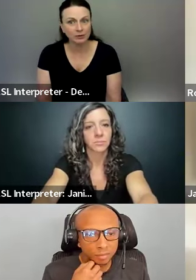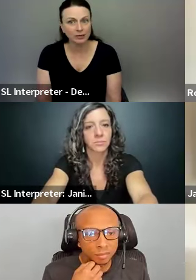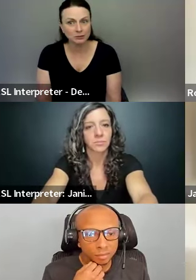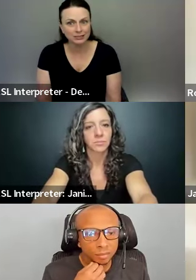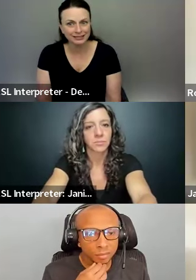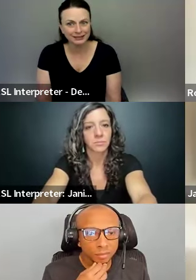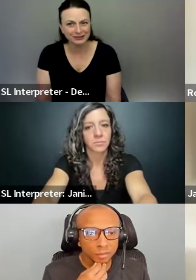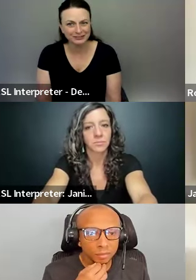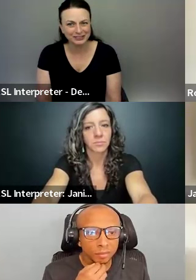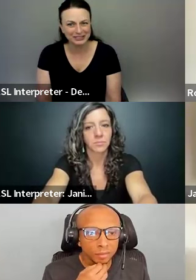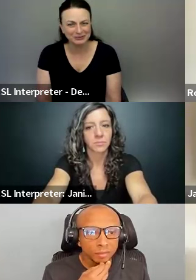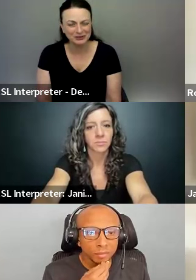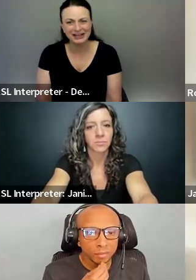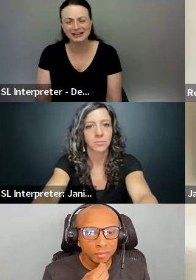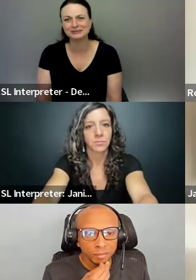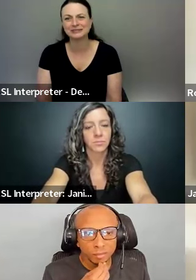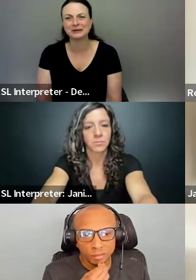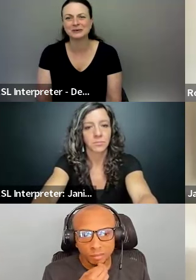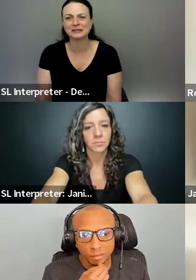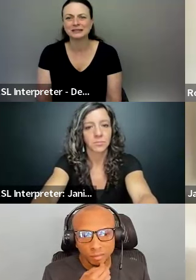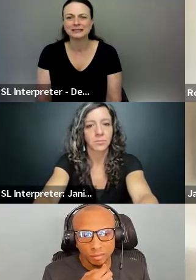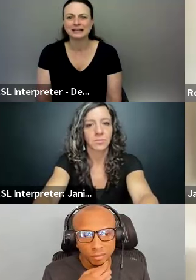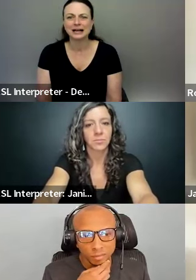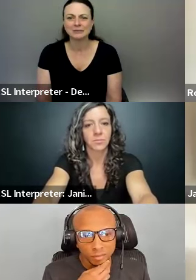how would we understand it clearly, for example?